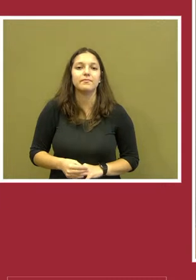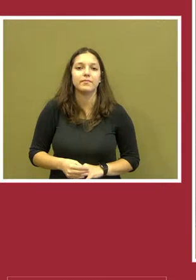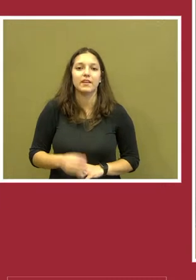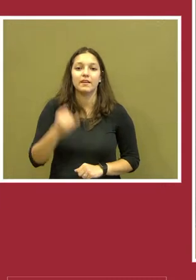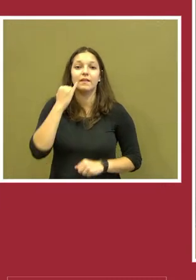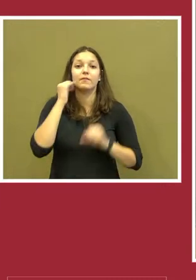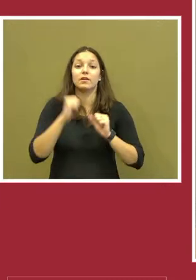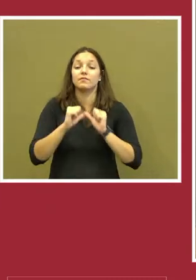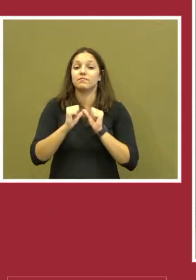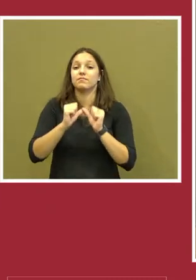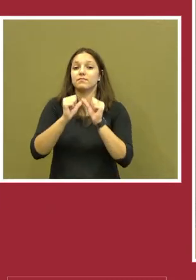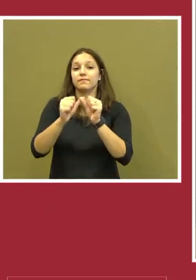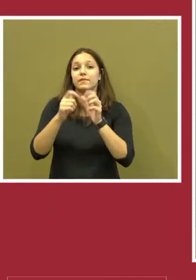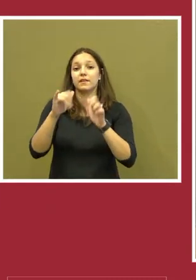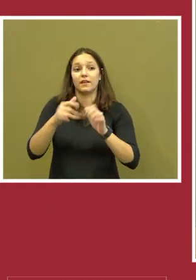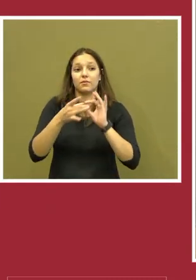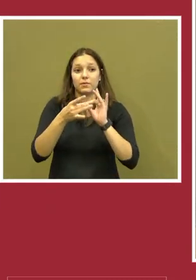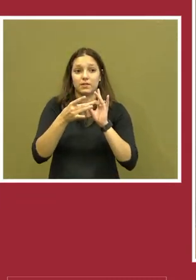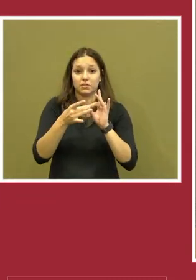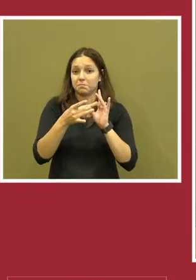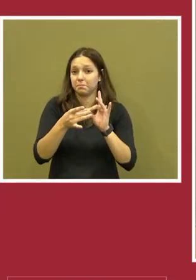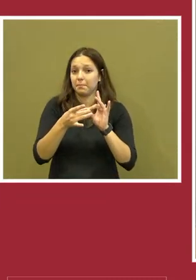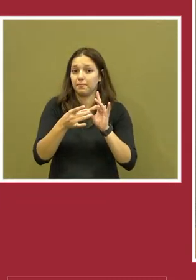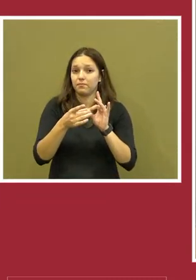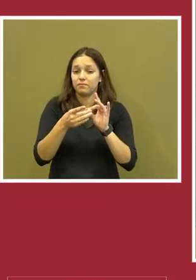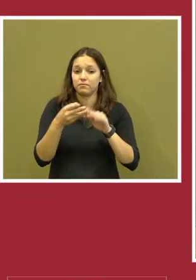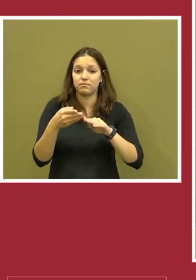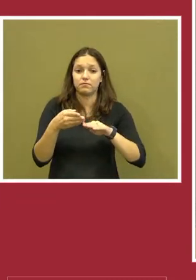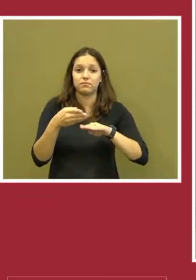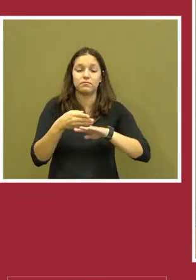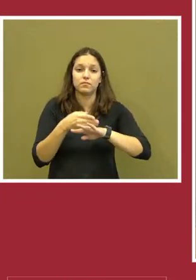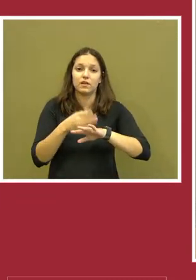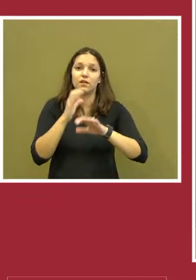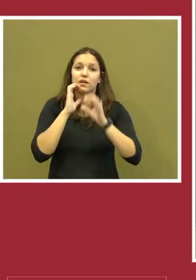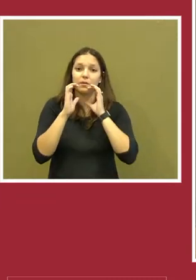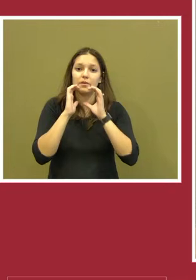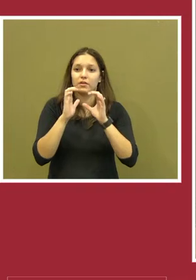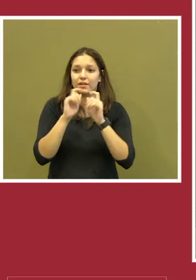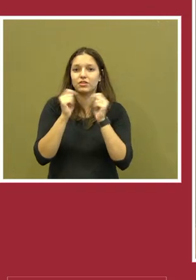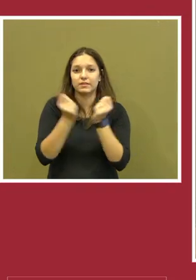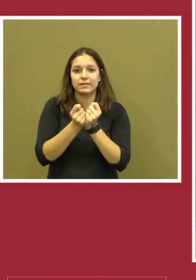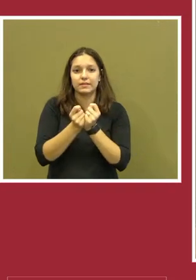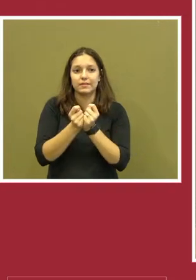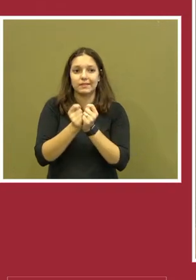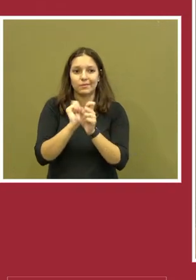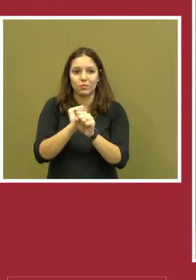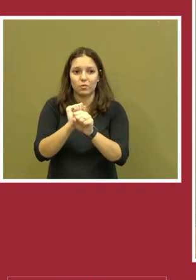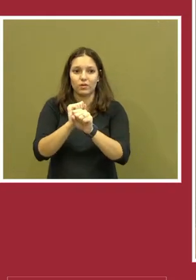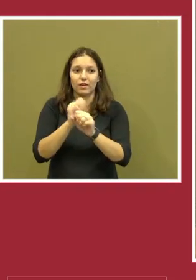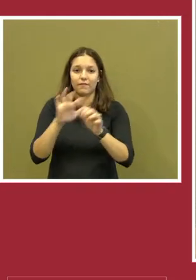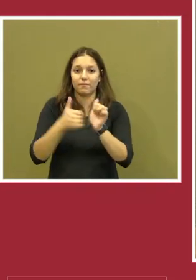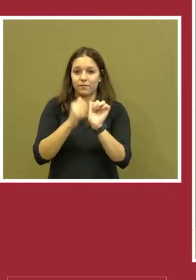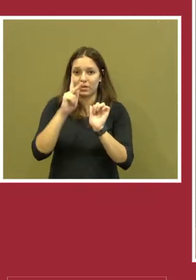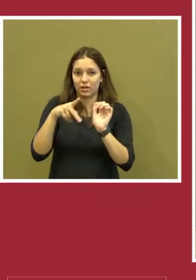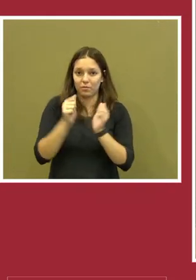if we can just continue with that relationship and your work with our communications team. Thank you. Following up with them.